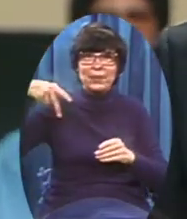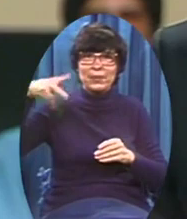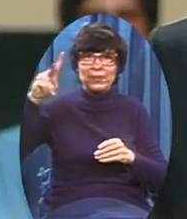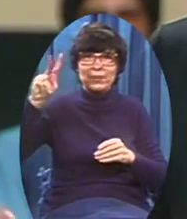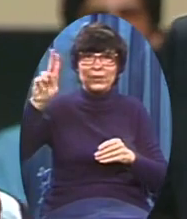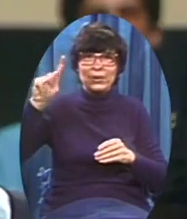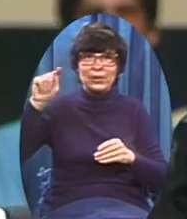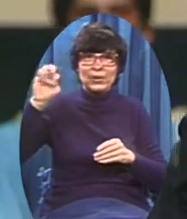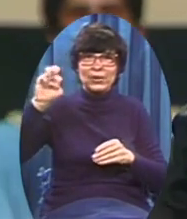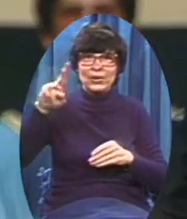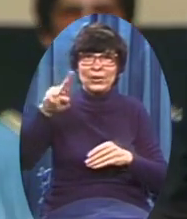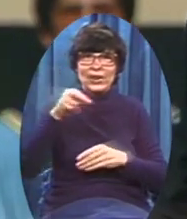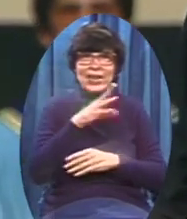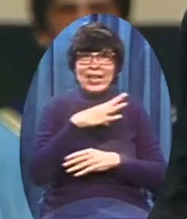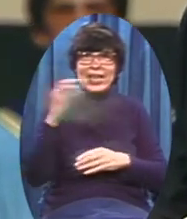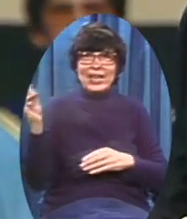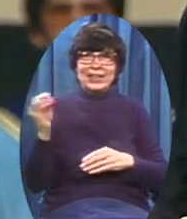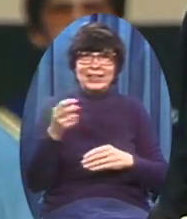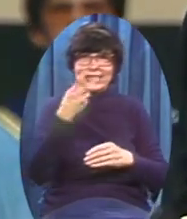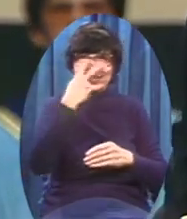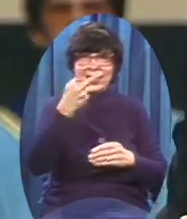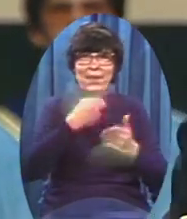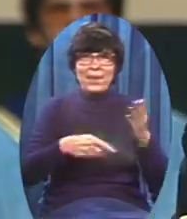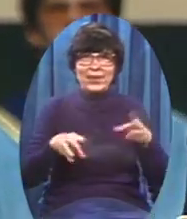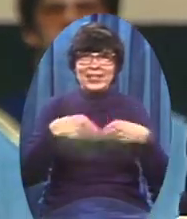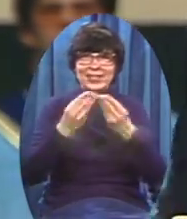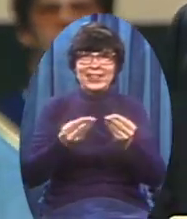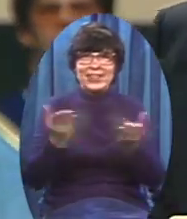I tell you, if you don't believe that bird will expose you, you got another thought